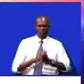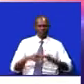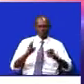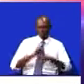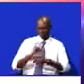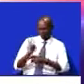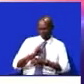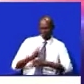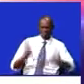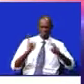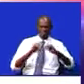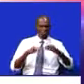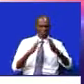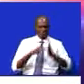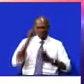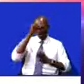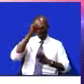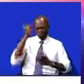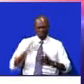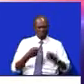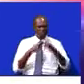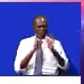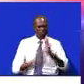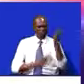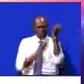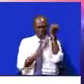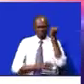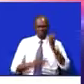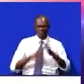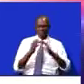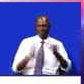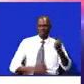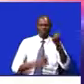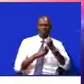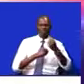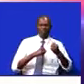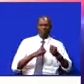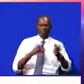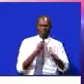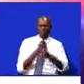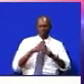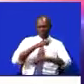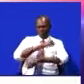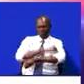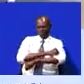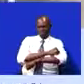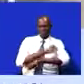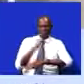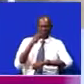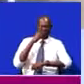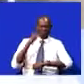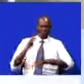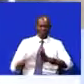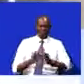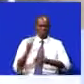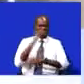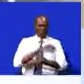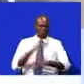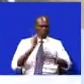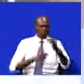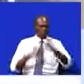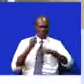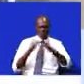nyithindo go mago ma wigi liu to ochando kendo chwalogi e sikunde mopogore opogore. Koro kawuono gimokelo